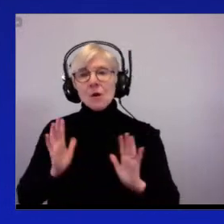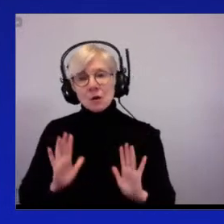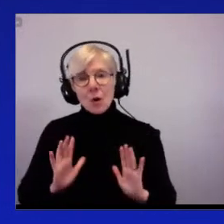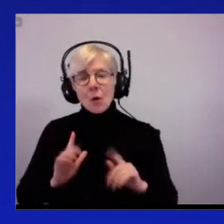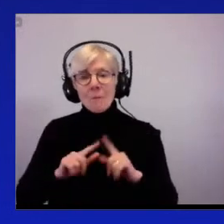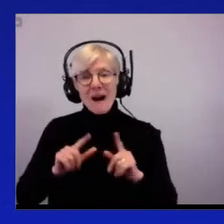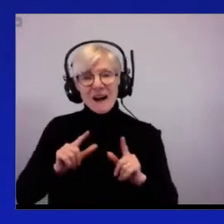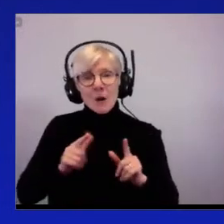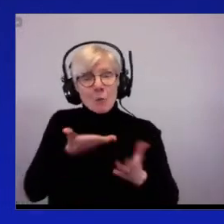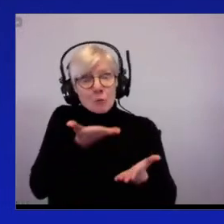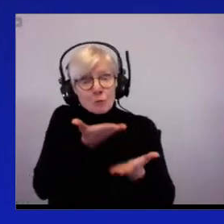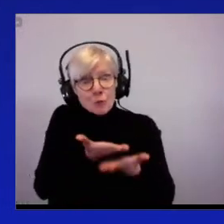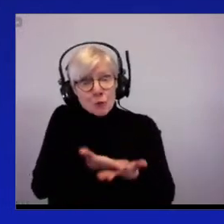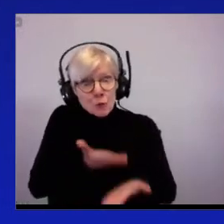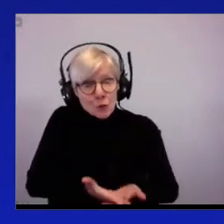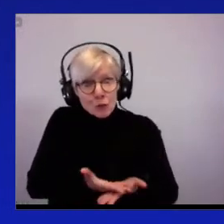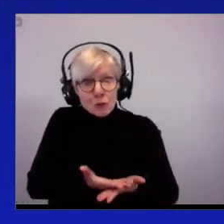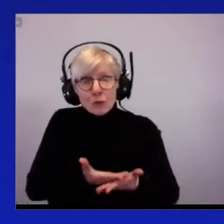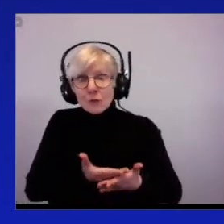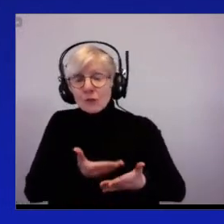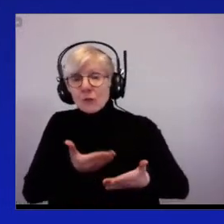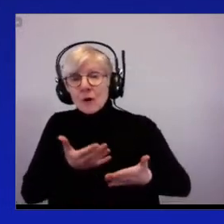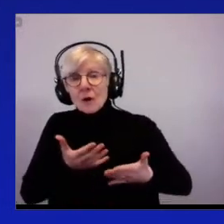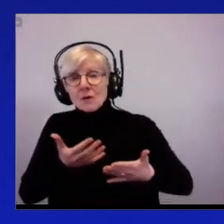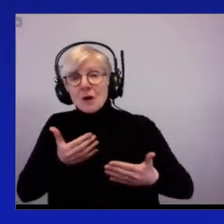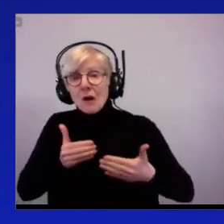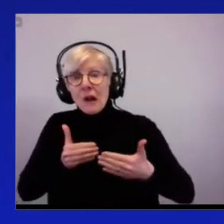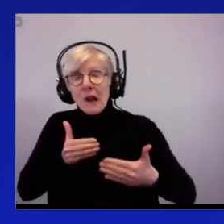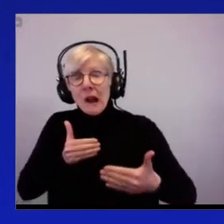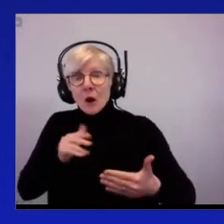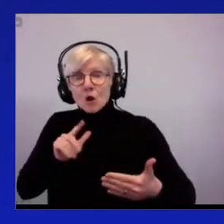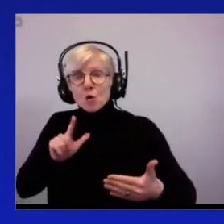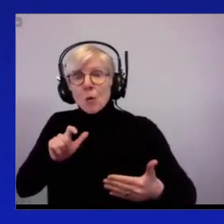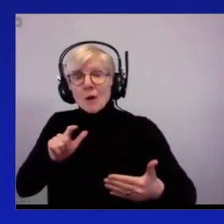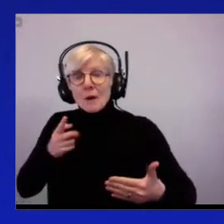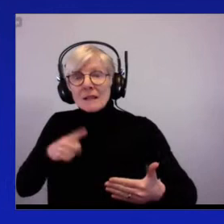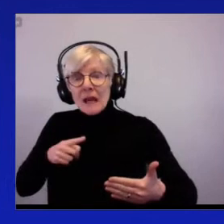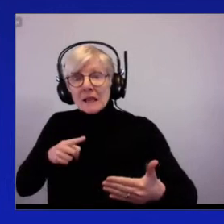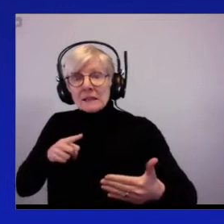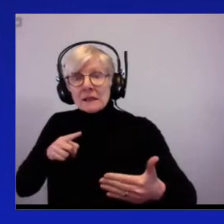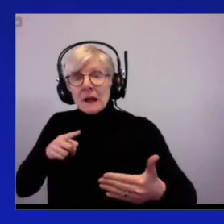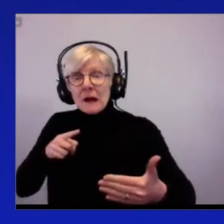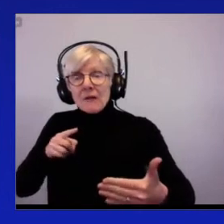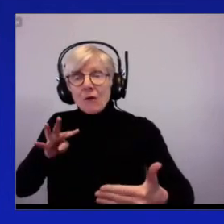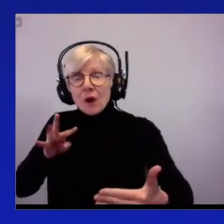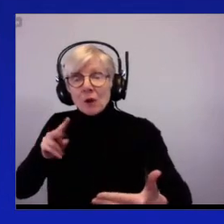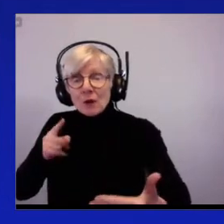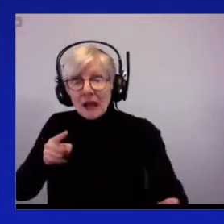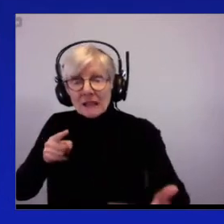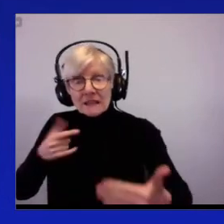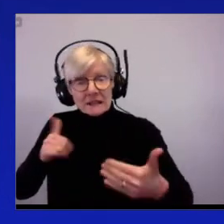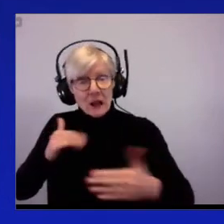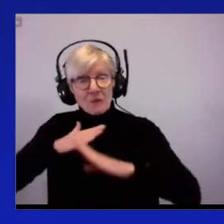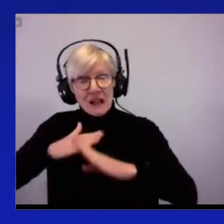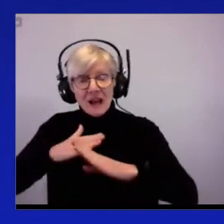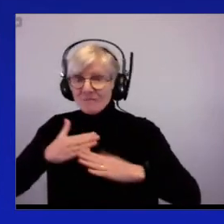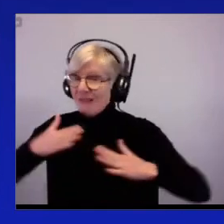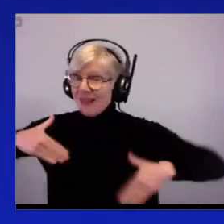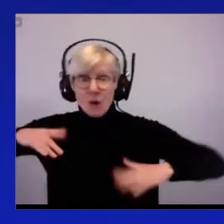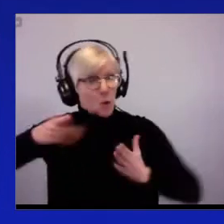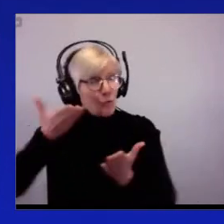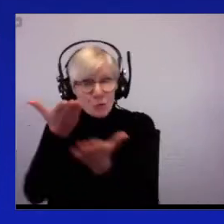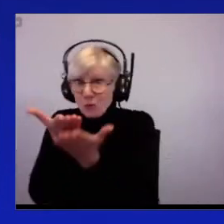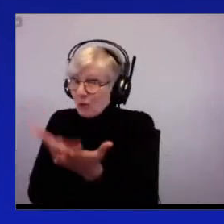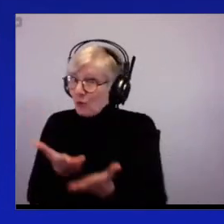data about exactly how far out can you push that second dose and still have the same kind of immunity. We see after the first